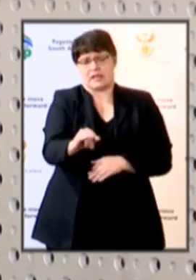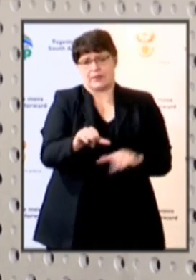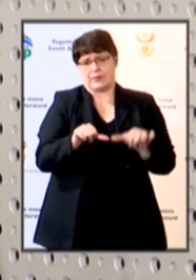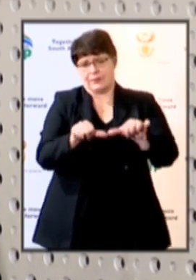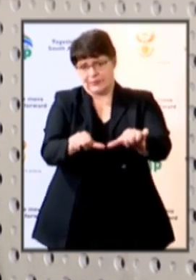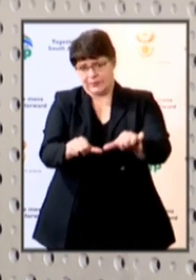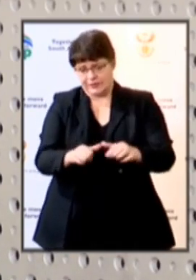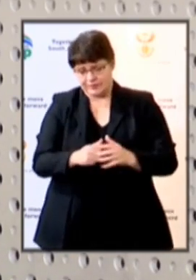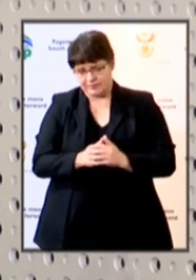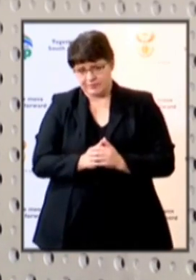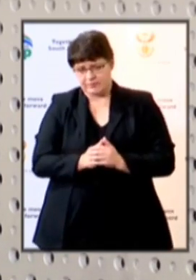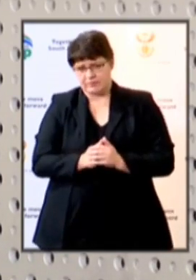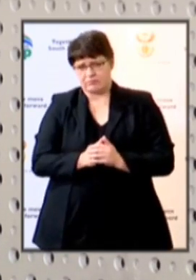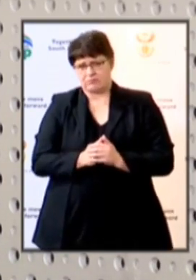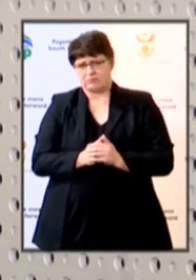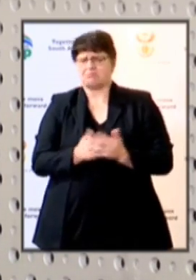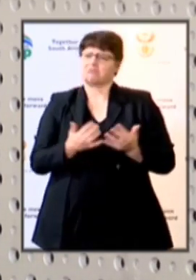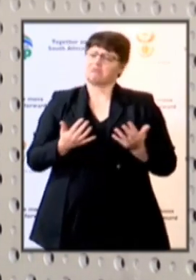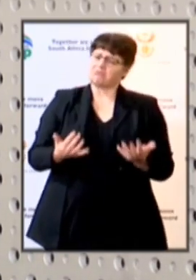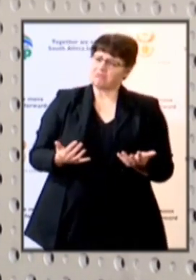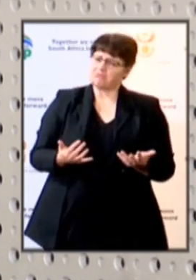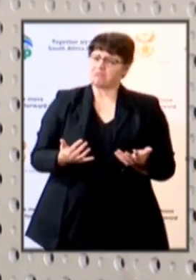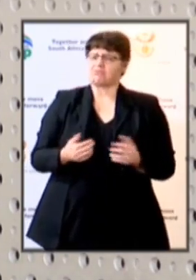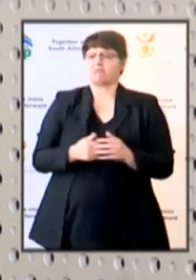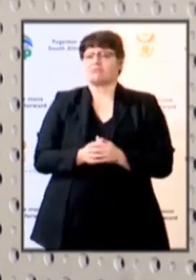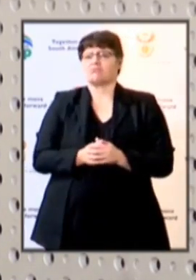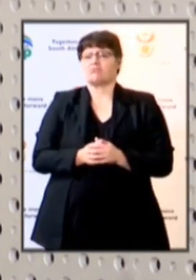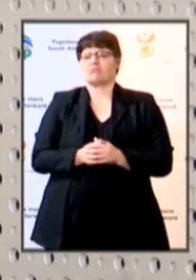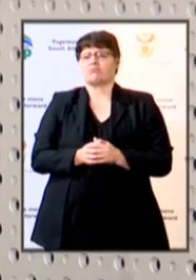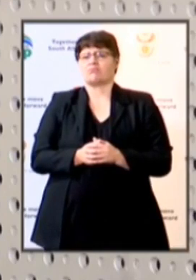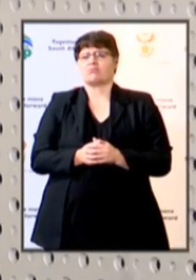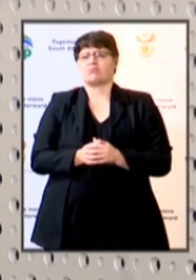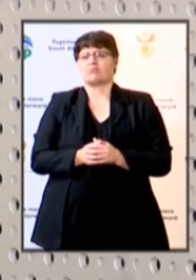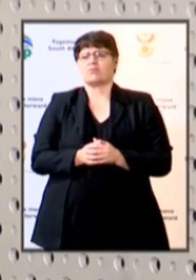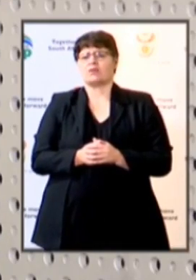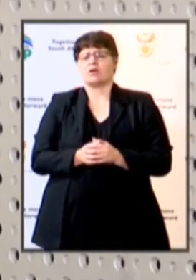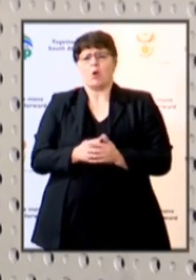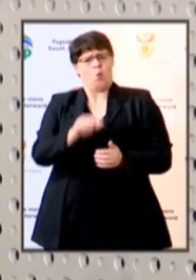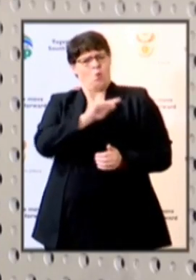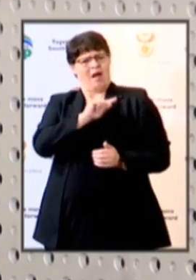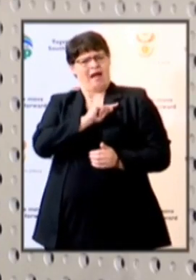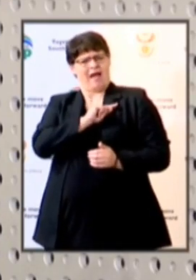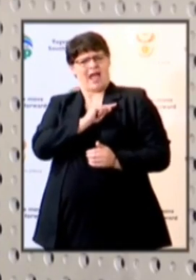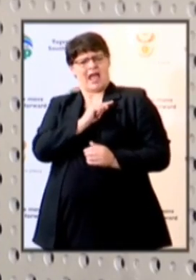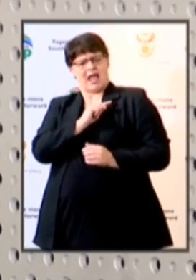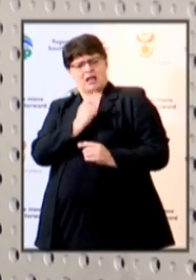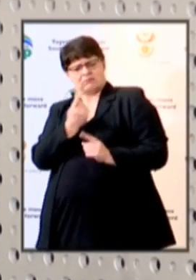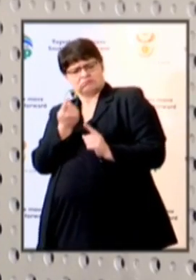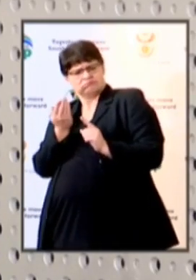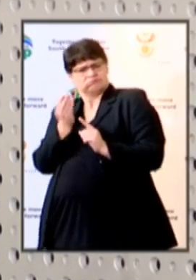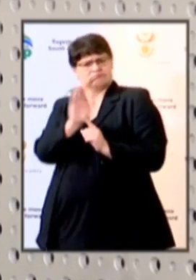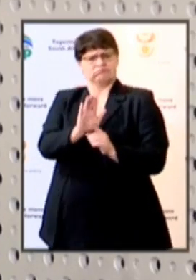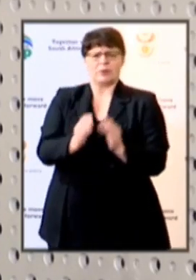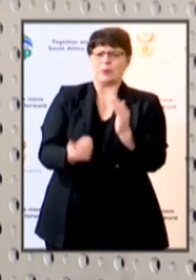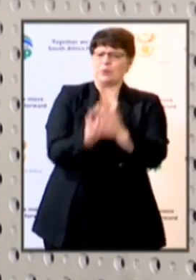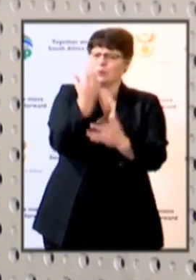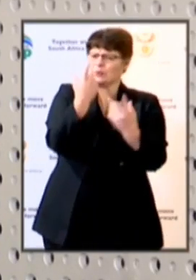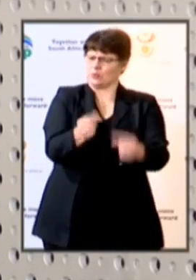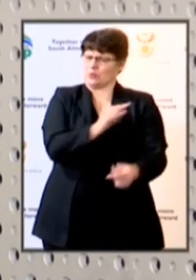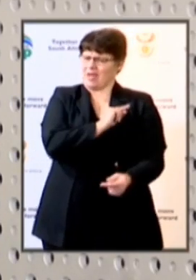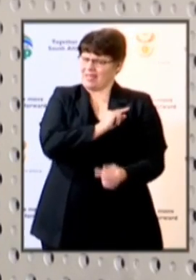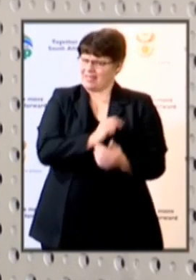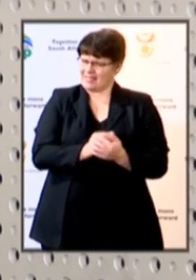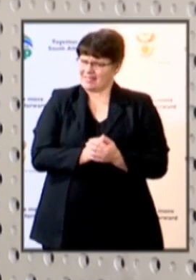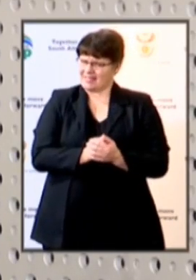Now, I thought perhaps we should start by indicating that the purpose of the new approach is to calibrate the level